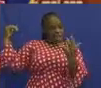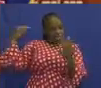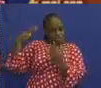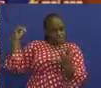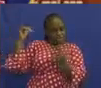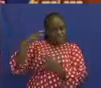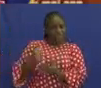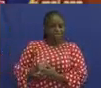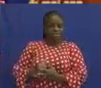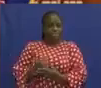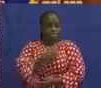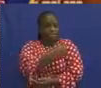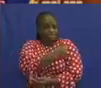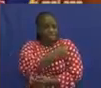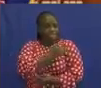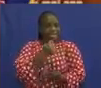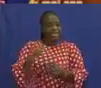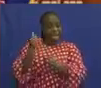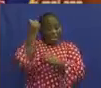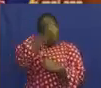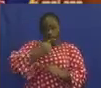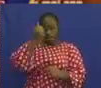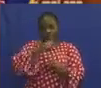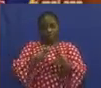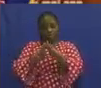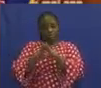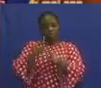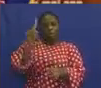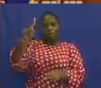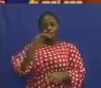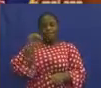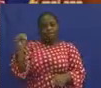COVAX facility and the African Union